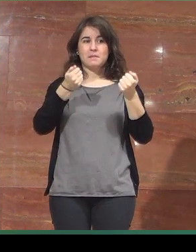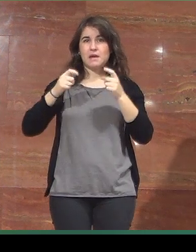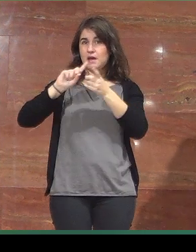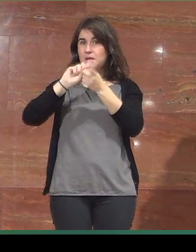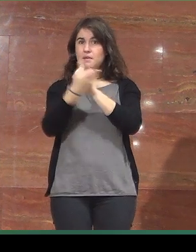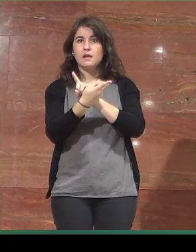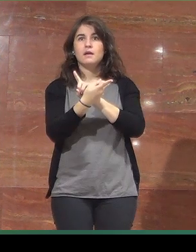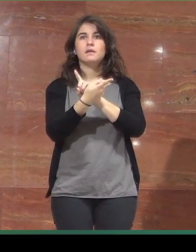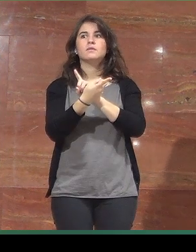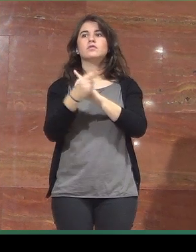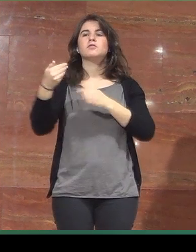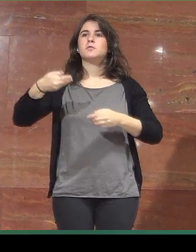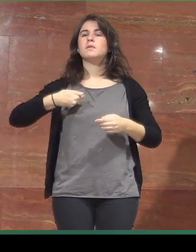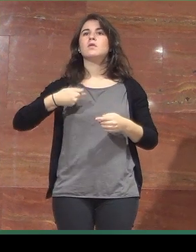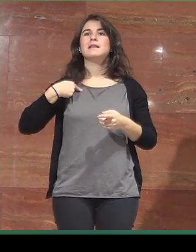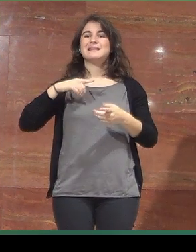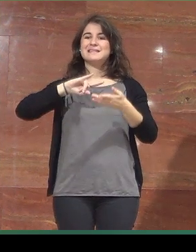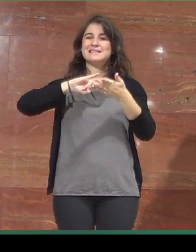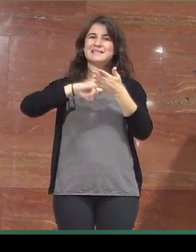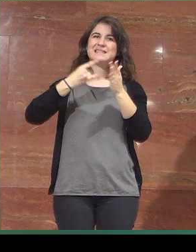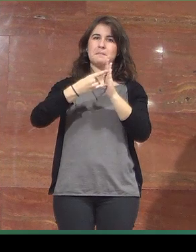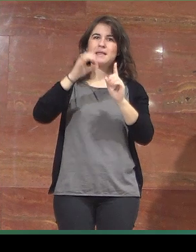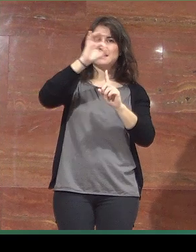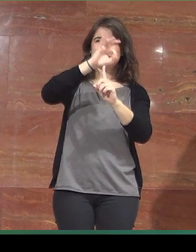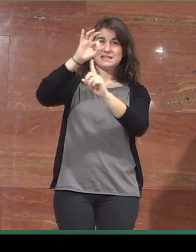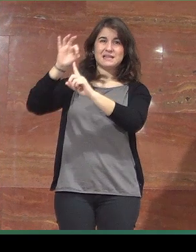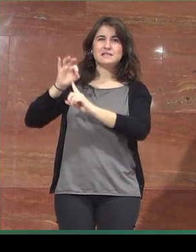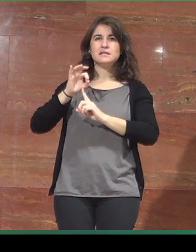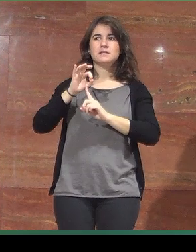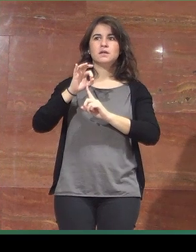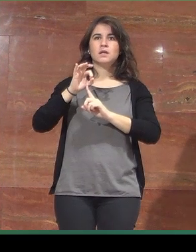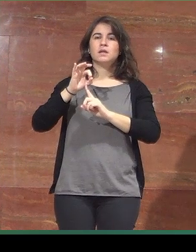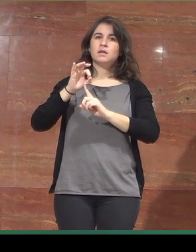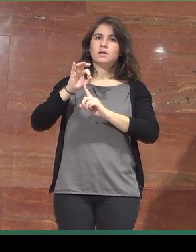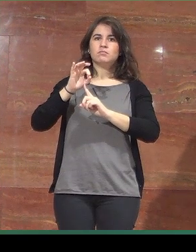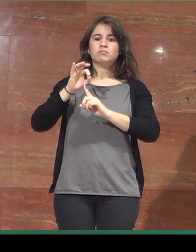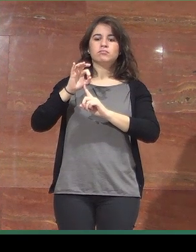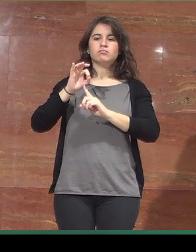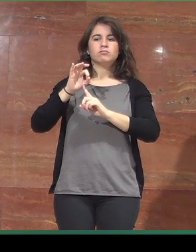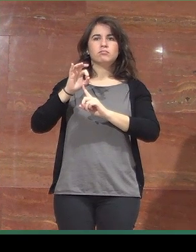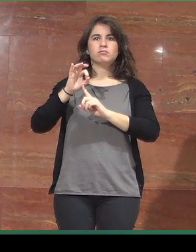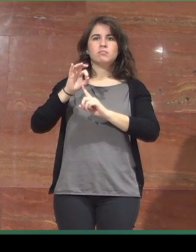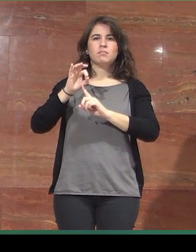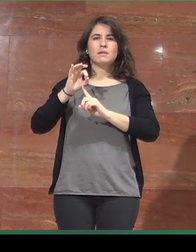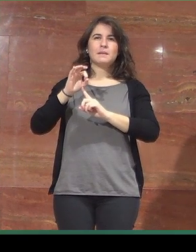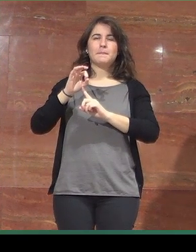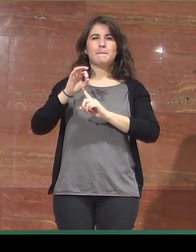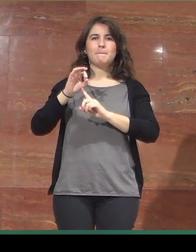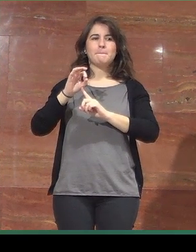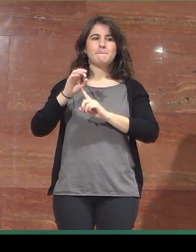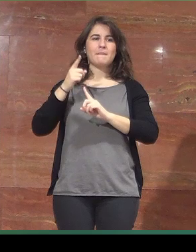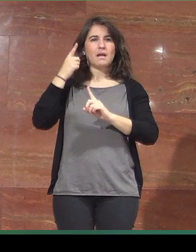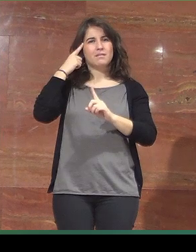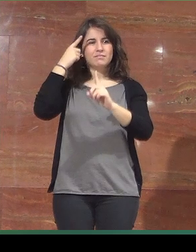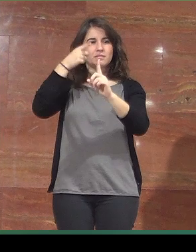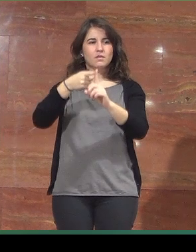idea of diversity. And we decided, because it was 7 levels, to work on the